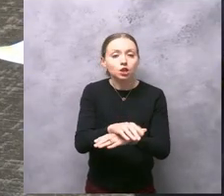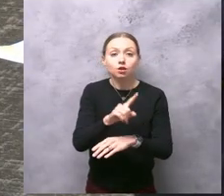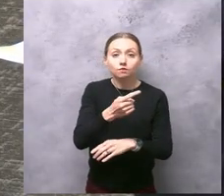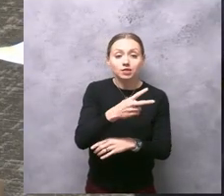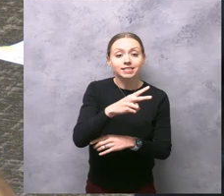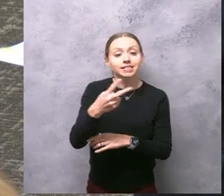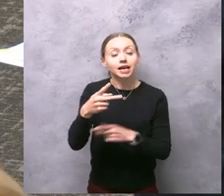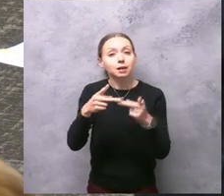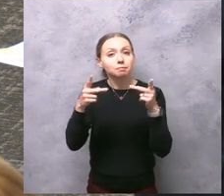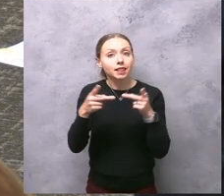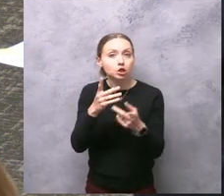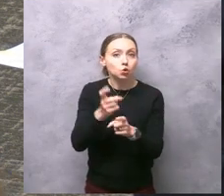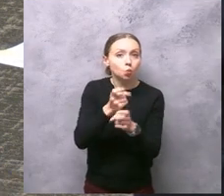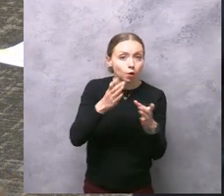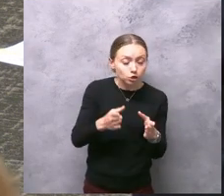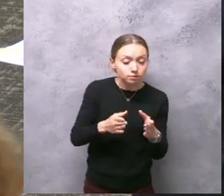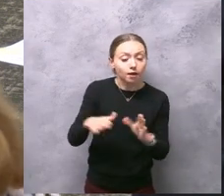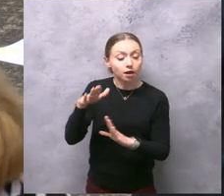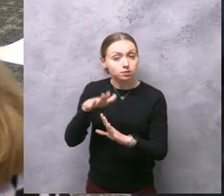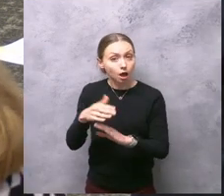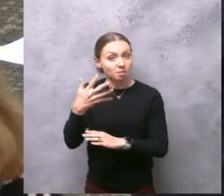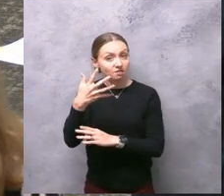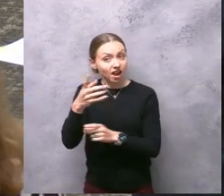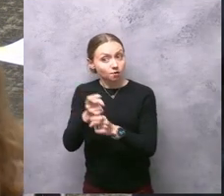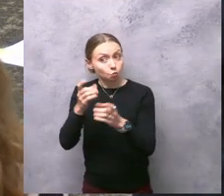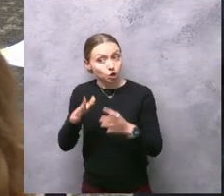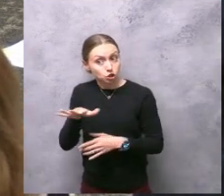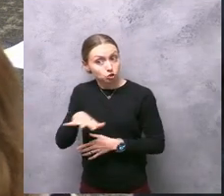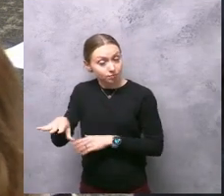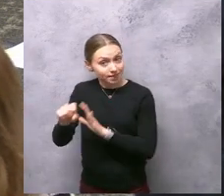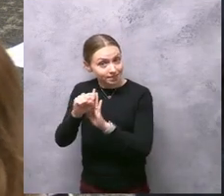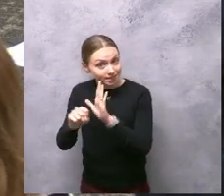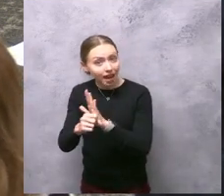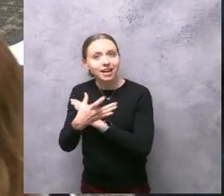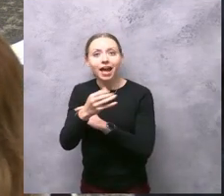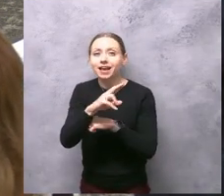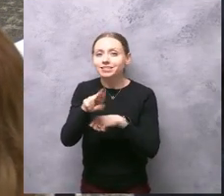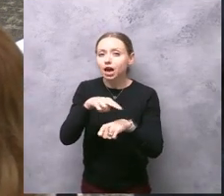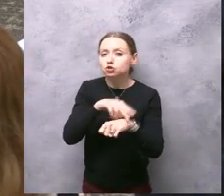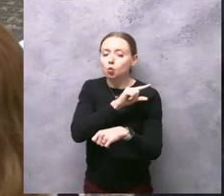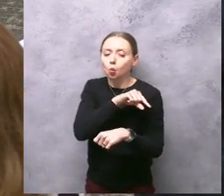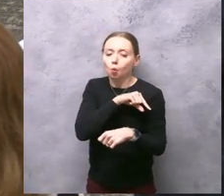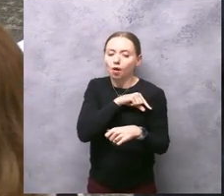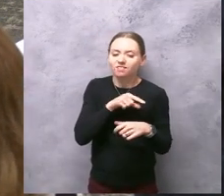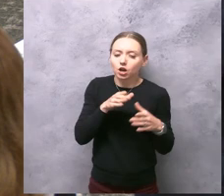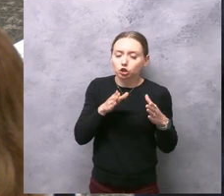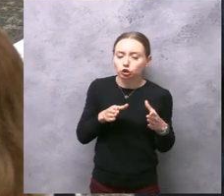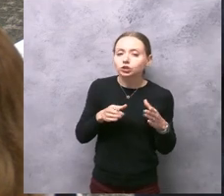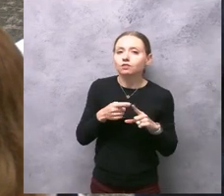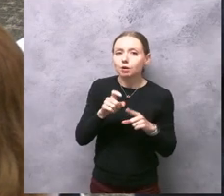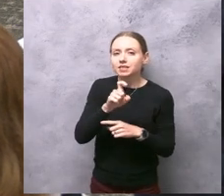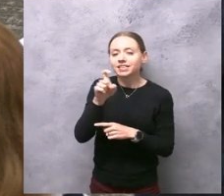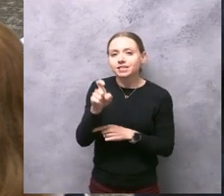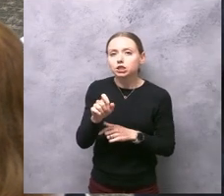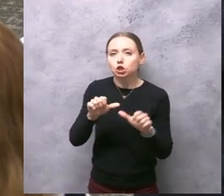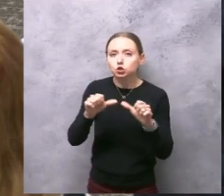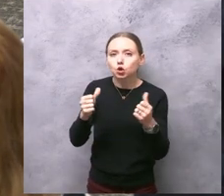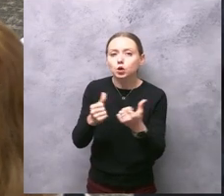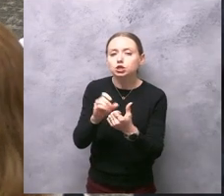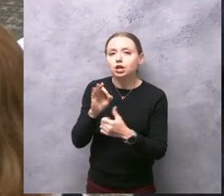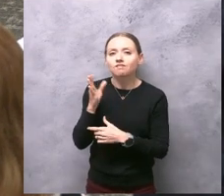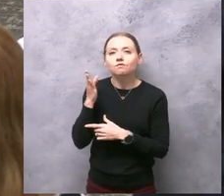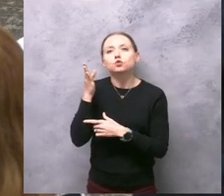winners, top five winners in the state, and national qualifiers from the Texas Association of Future Educators,